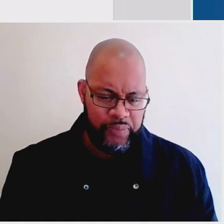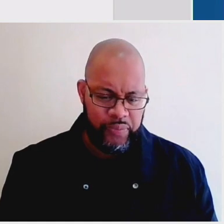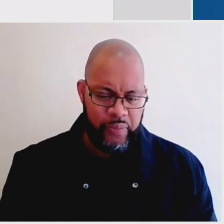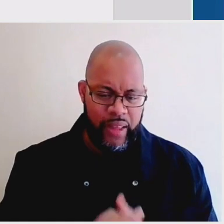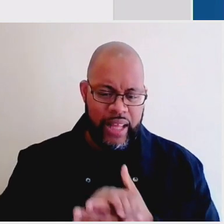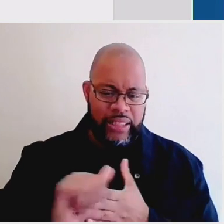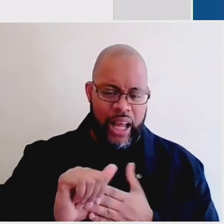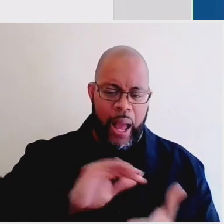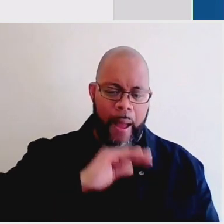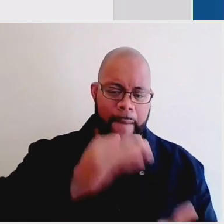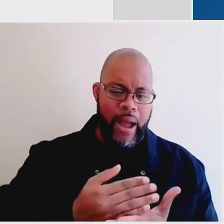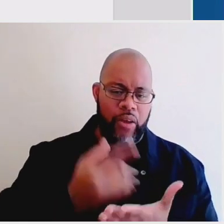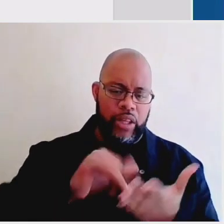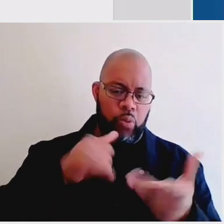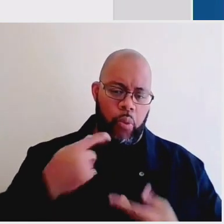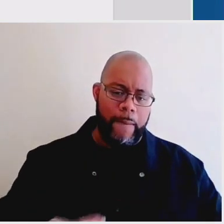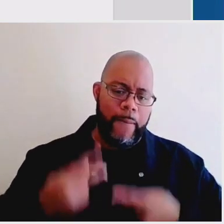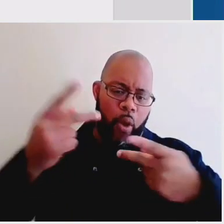we are proposing.